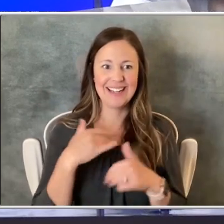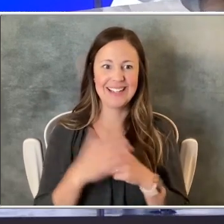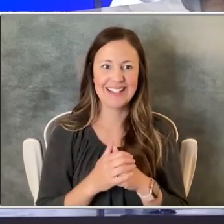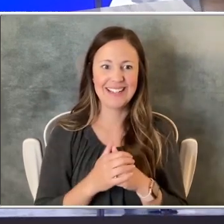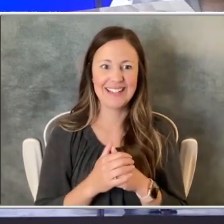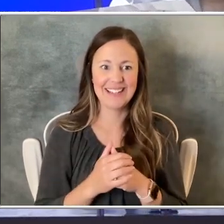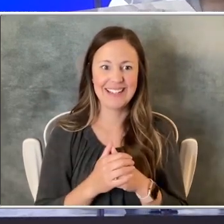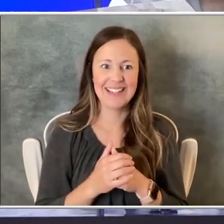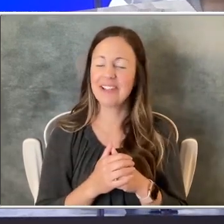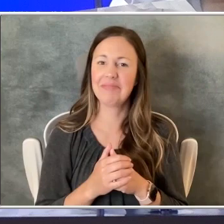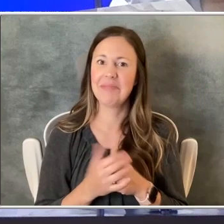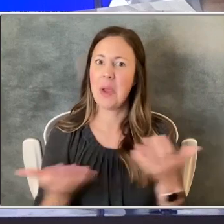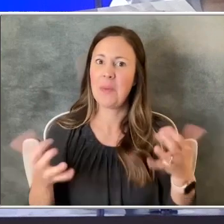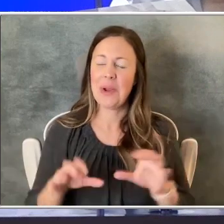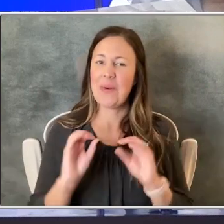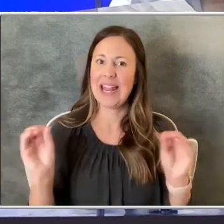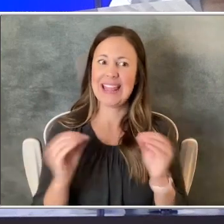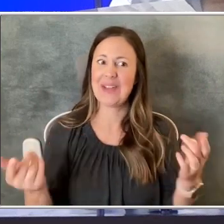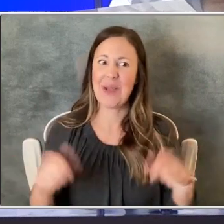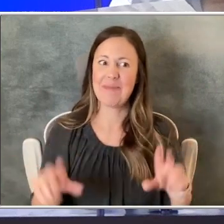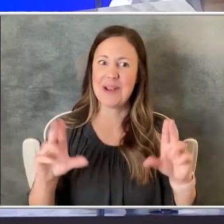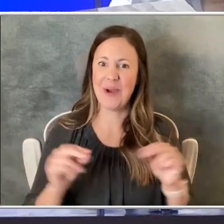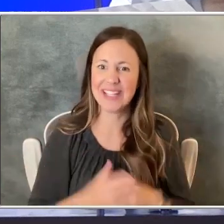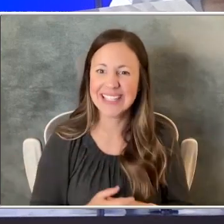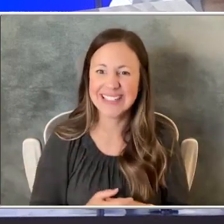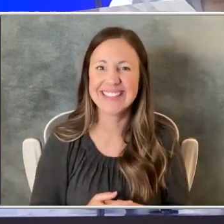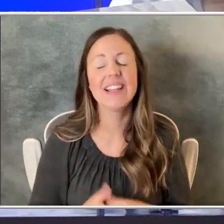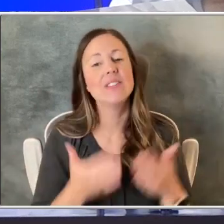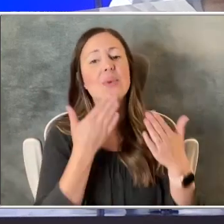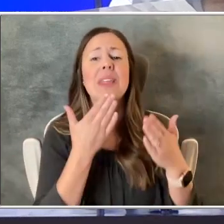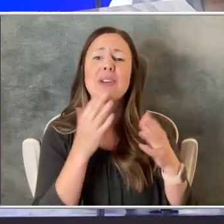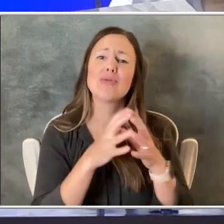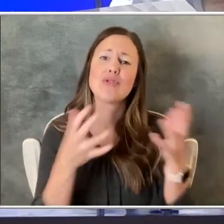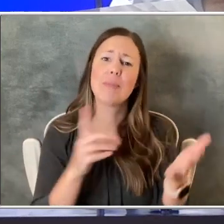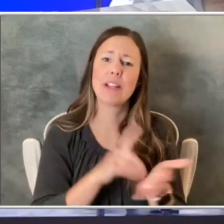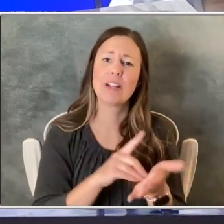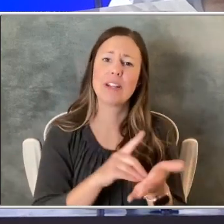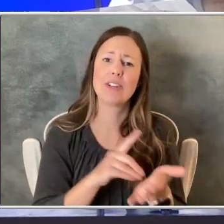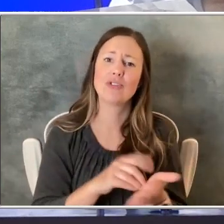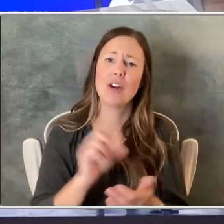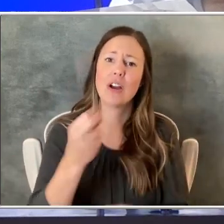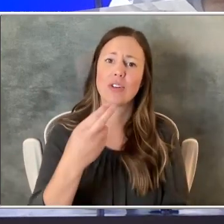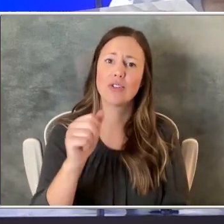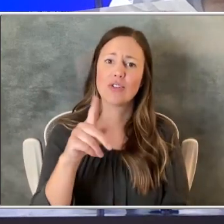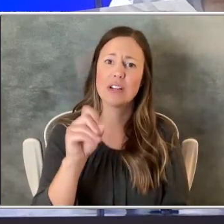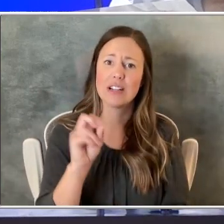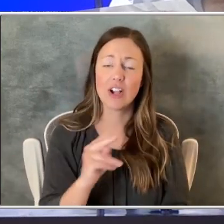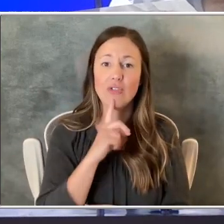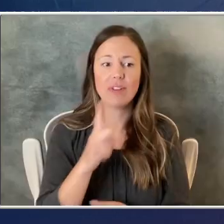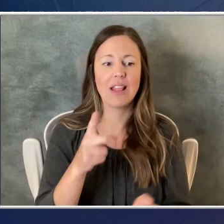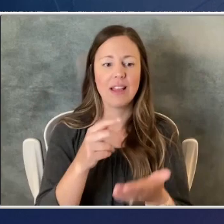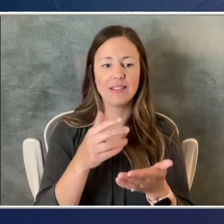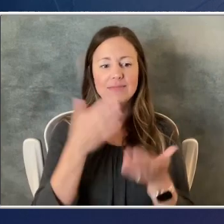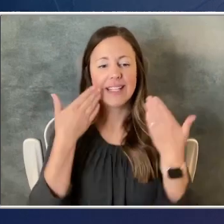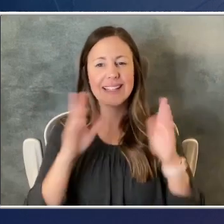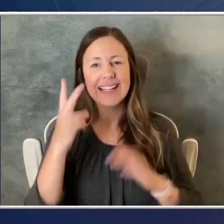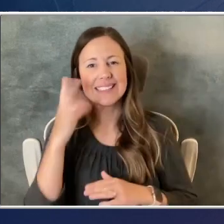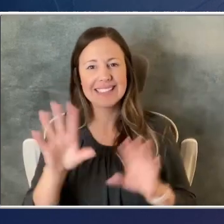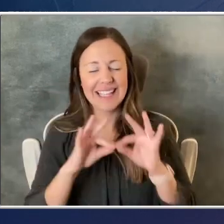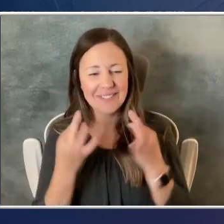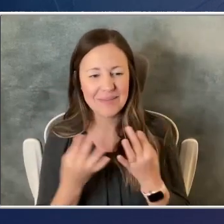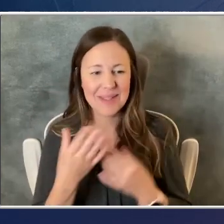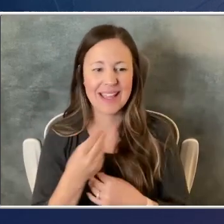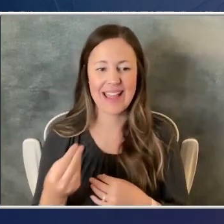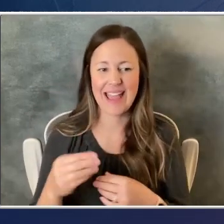anything happen. I'm just saying. Dr. Sheldon, thank you so much for letting us into your world, giving us a peek at your family. And Brittany, thank